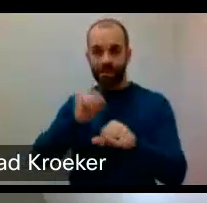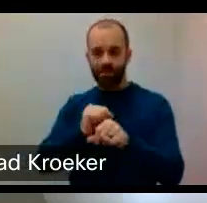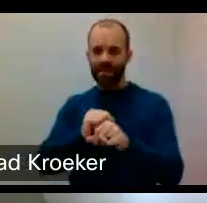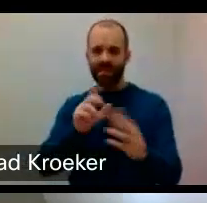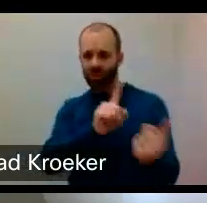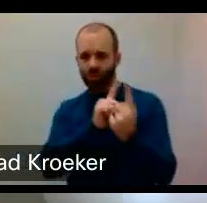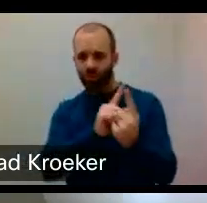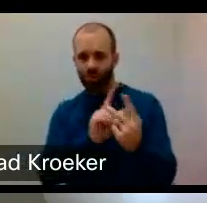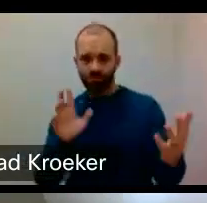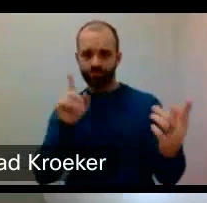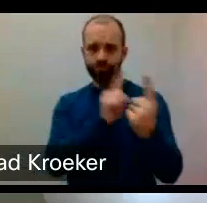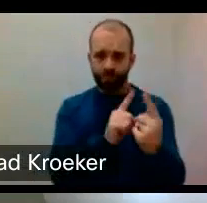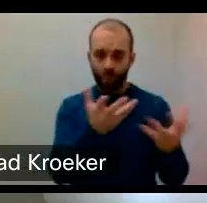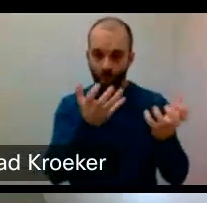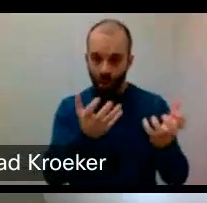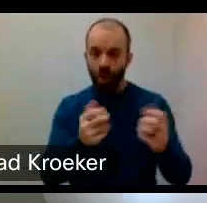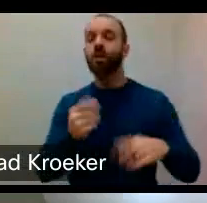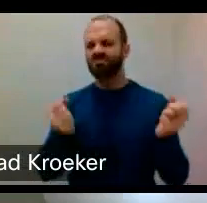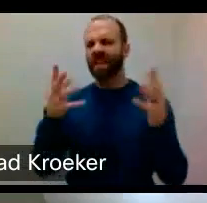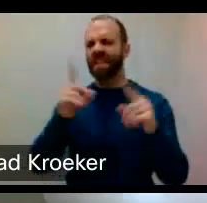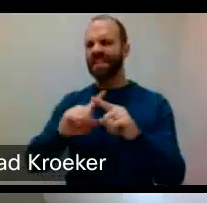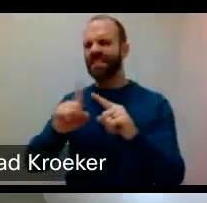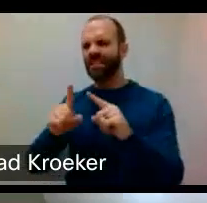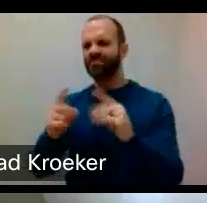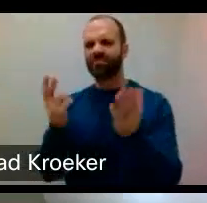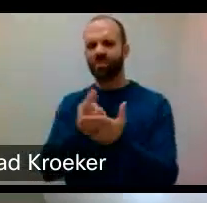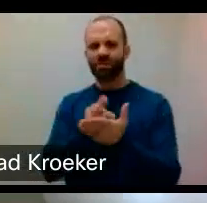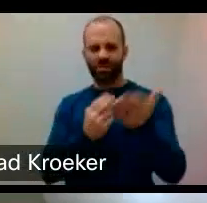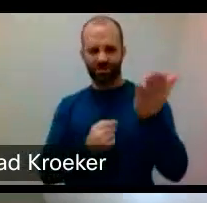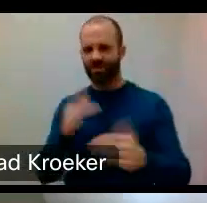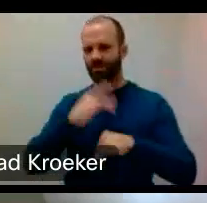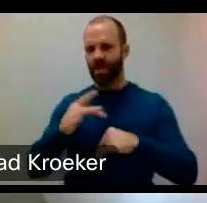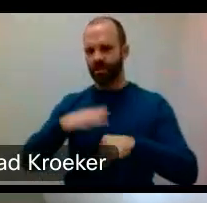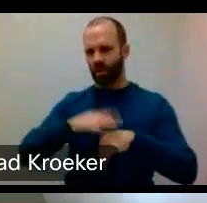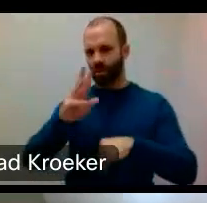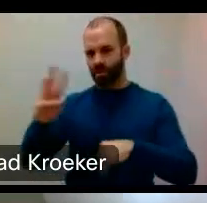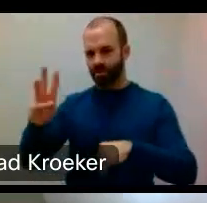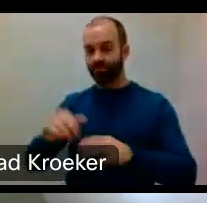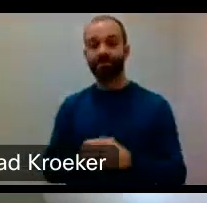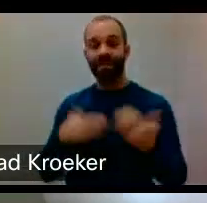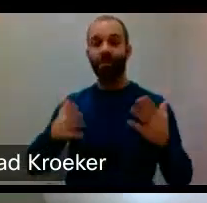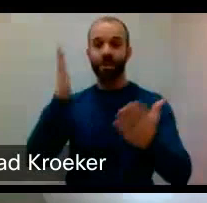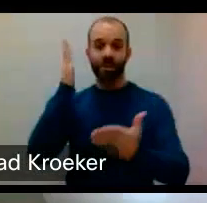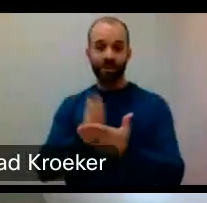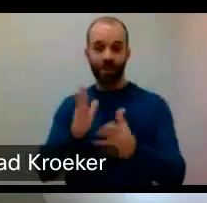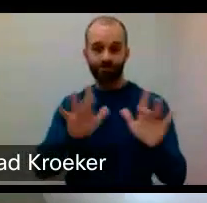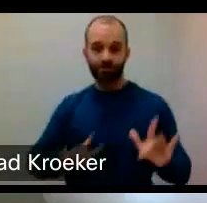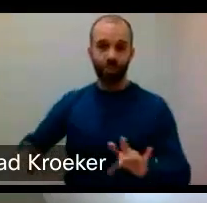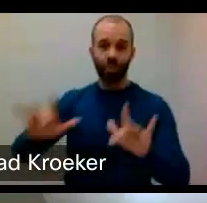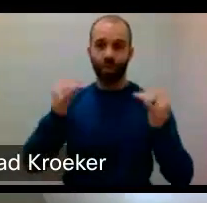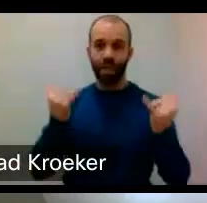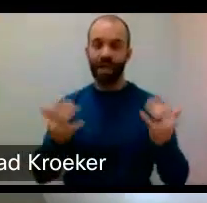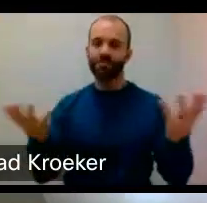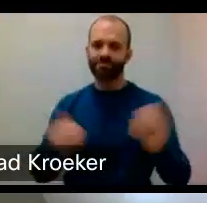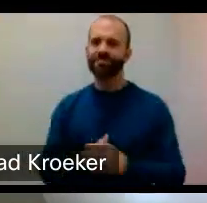tutor about, and many more resources on our website. All right, I'm going to stop the recording now. Thank you